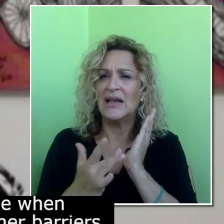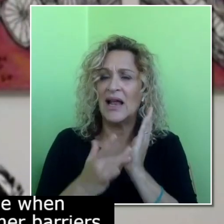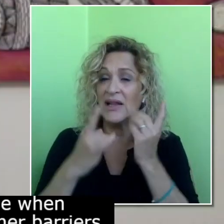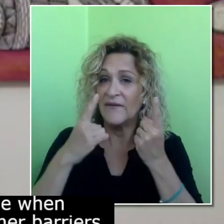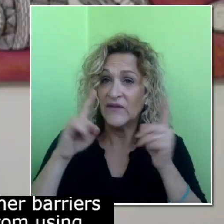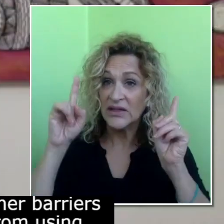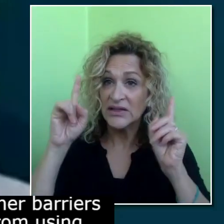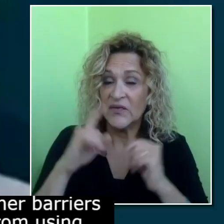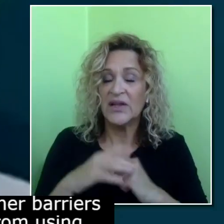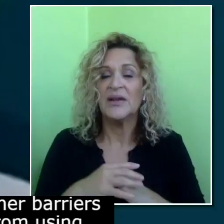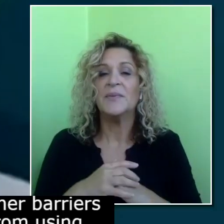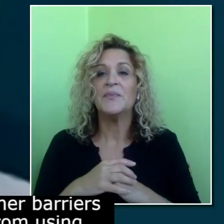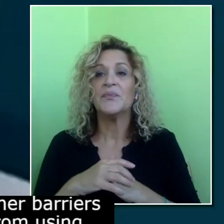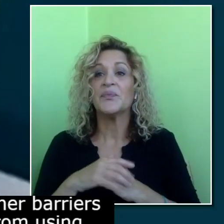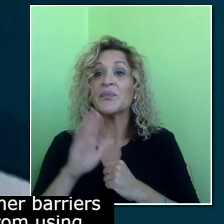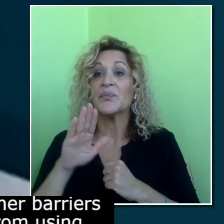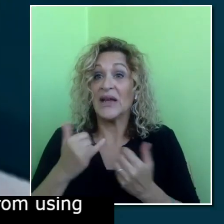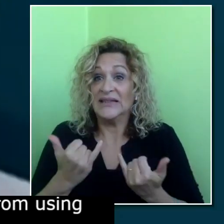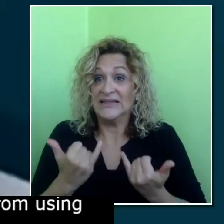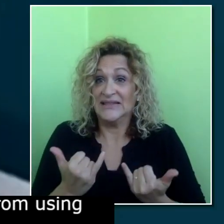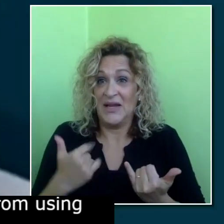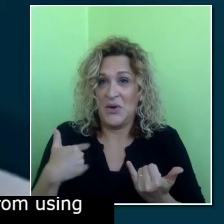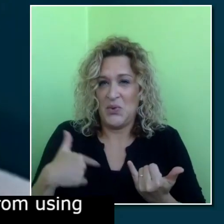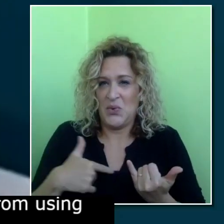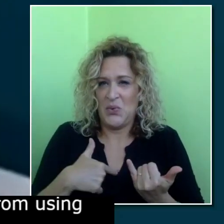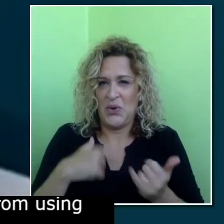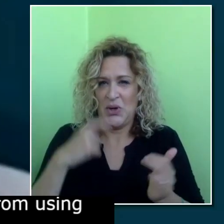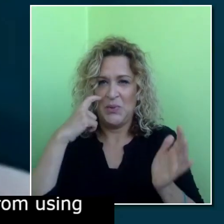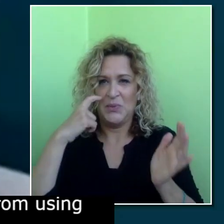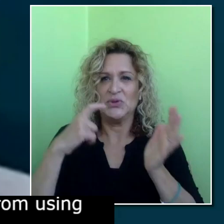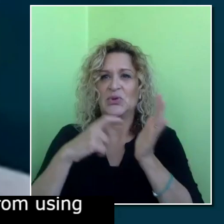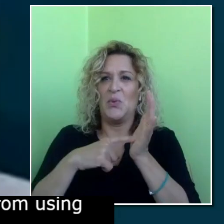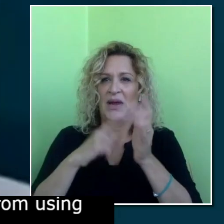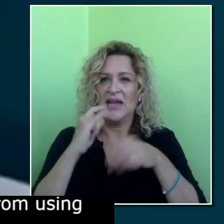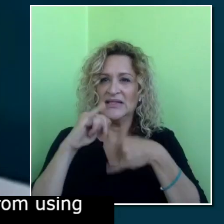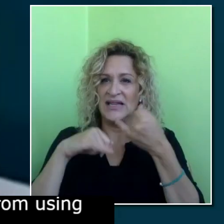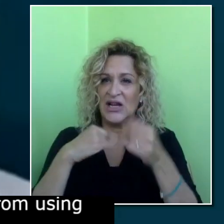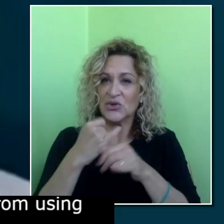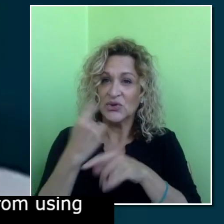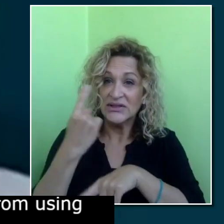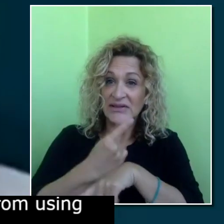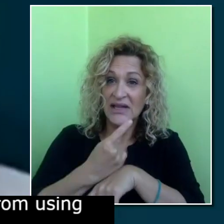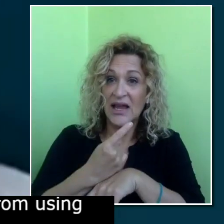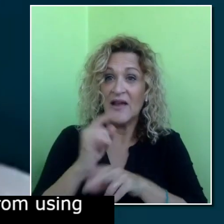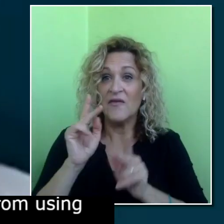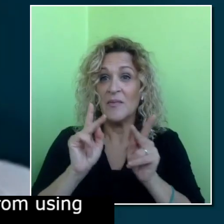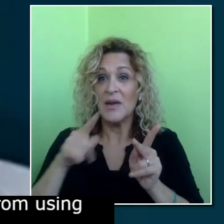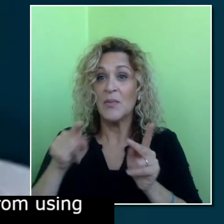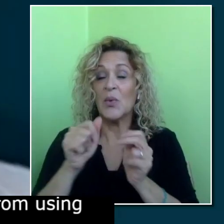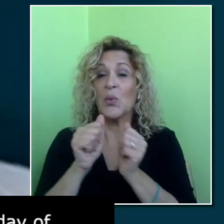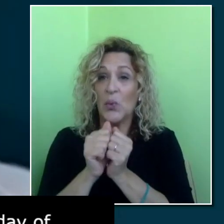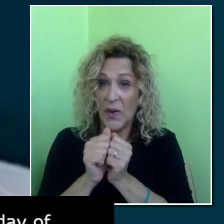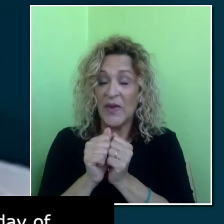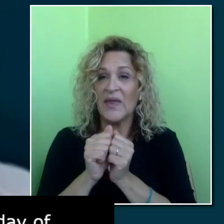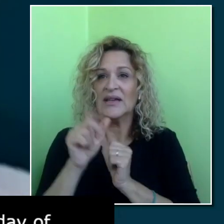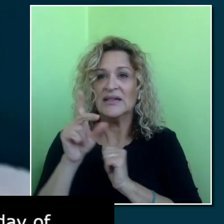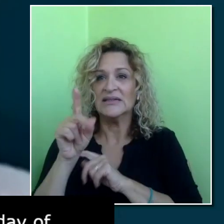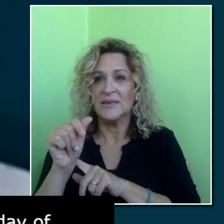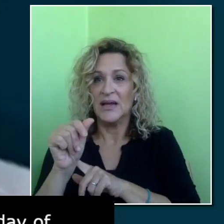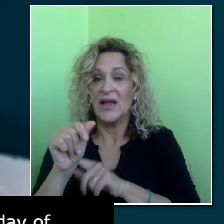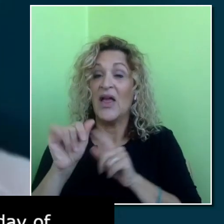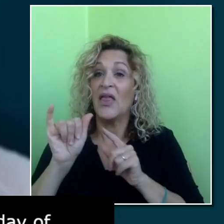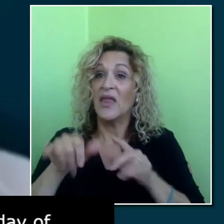Now, today, we are observing the International Day of Persons with Disability. This event is hosted by the